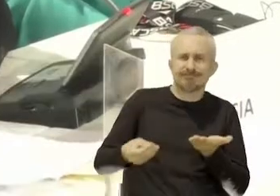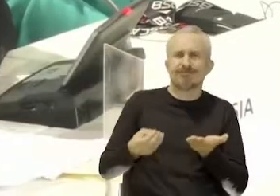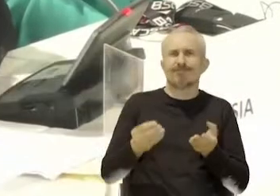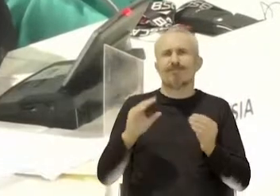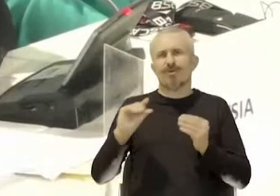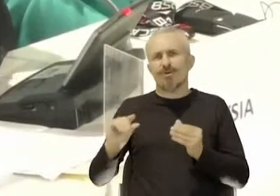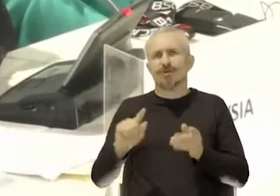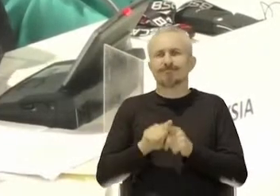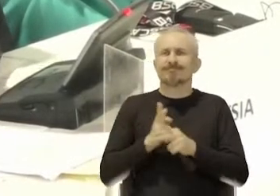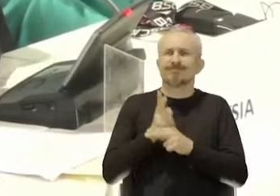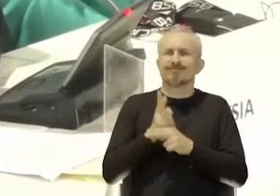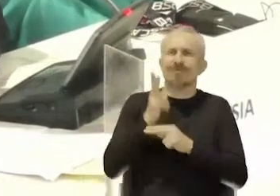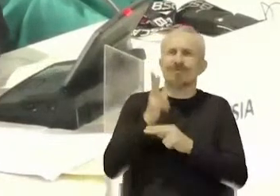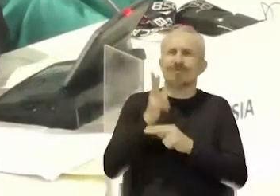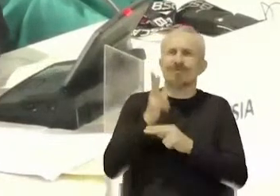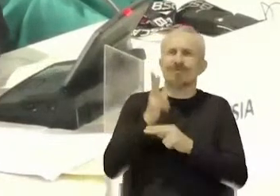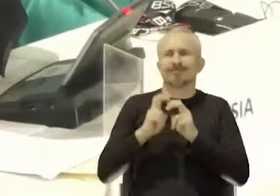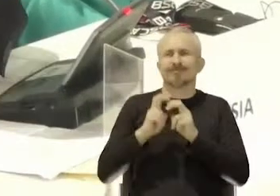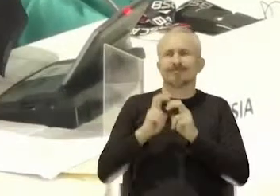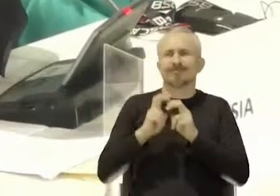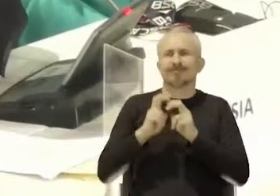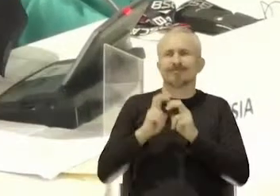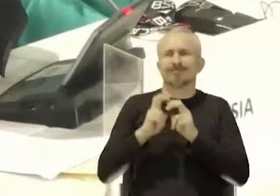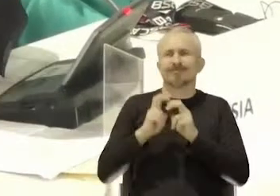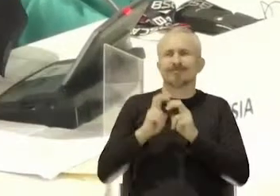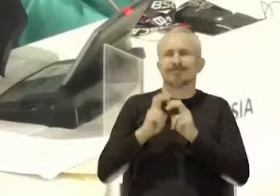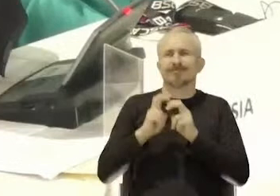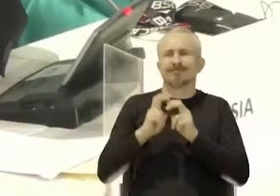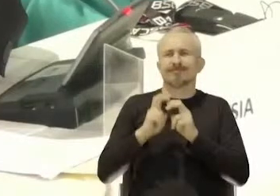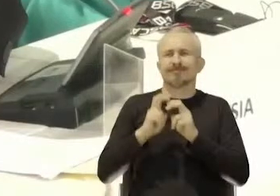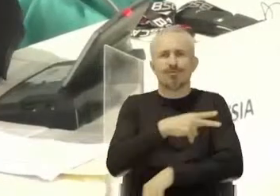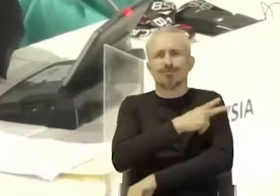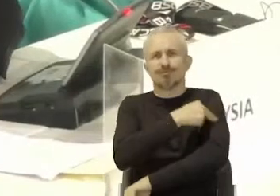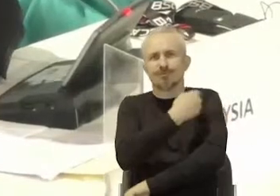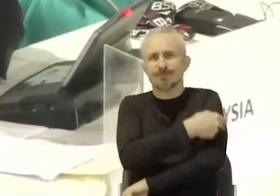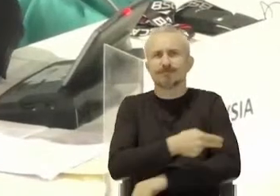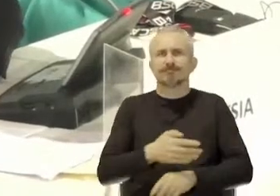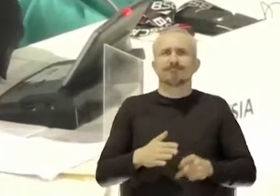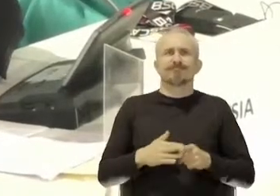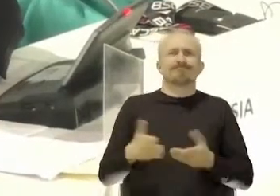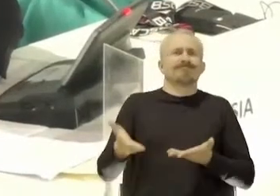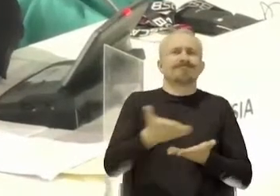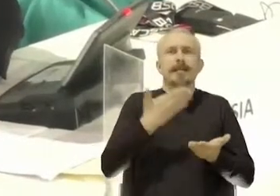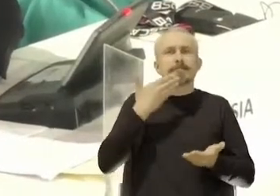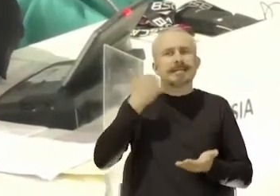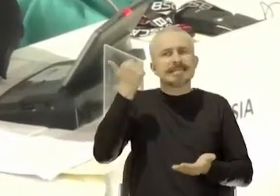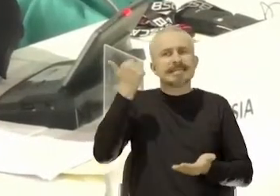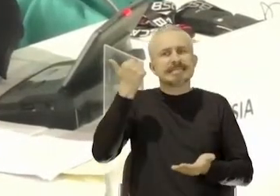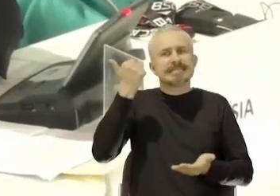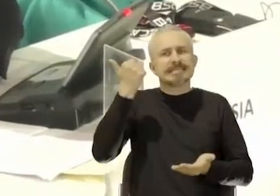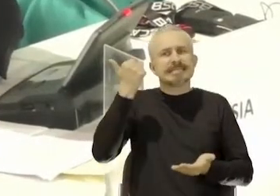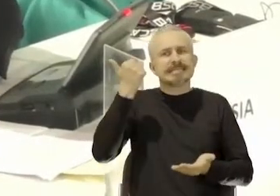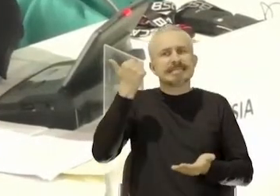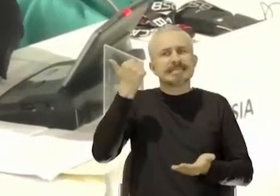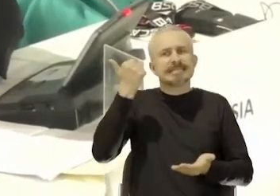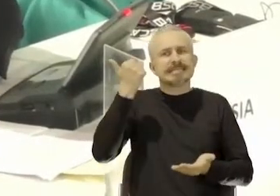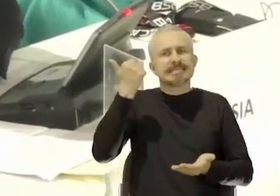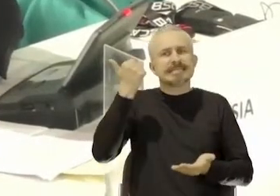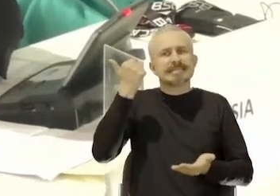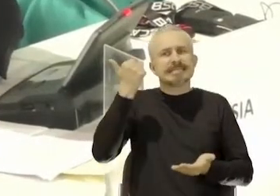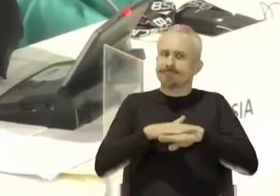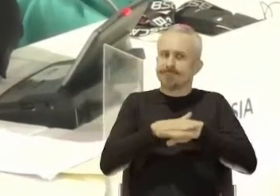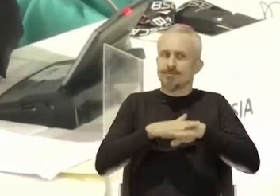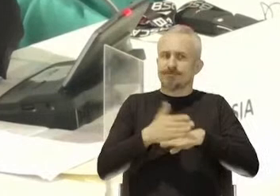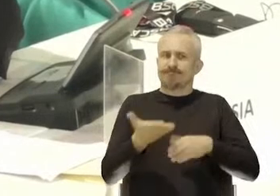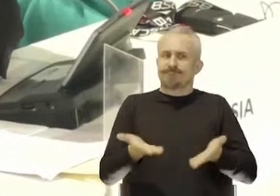income among the key dimensions of Malaysia Multi-Dimensional Poverty Index. Educate and affordable housing program